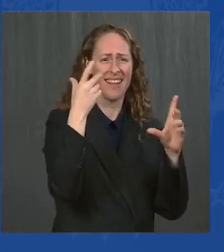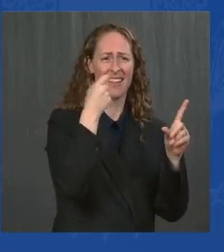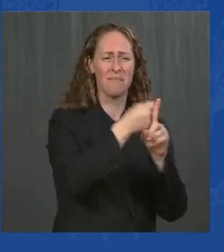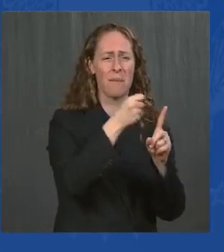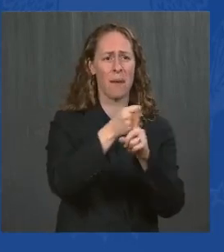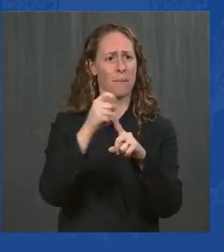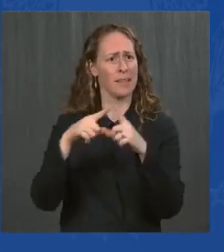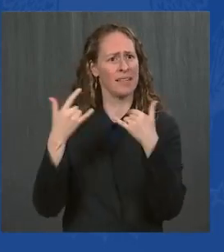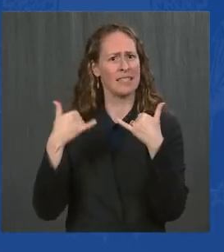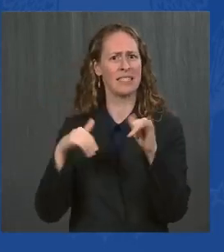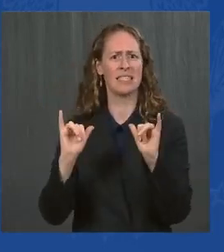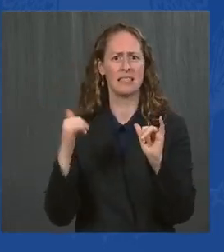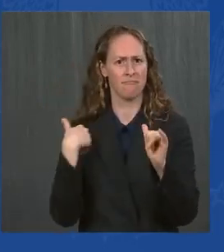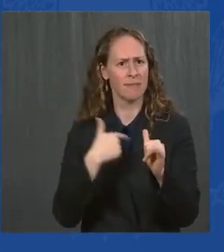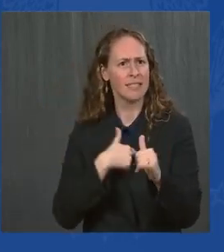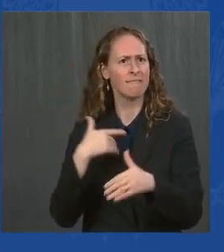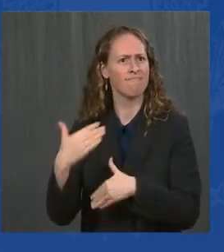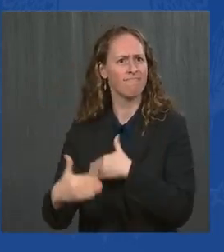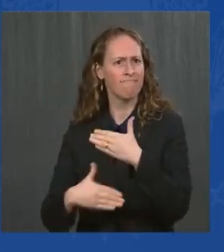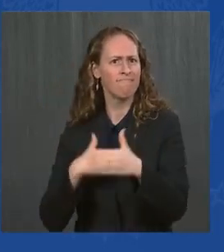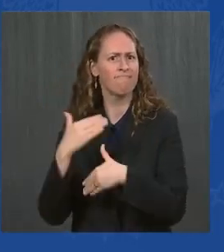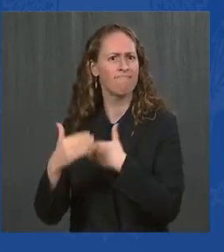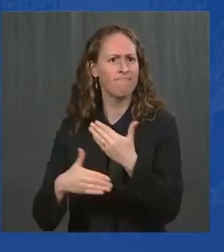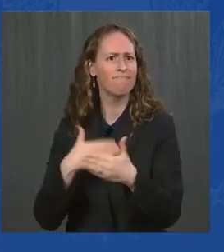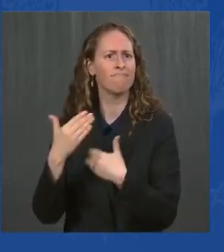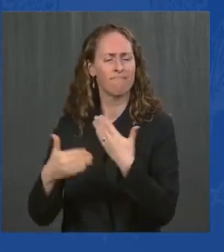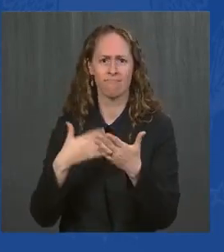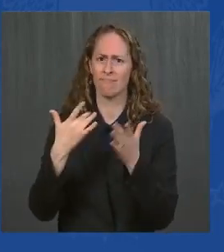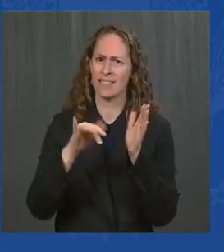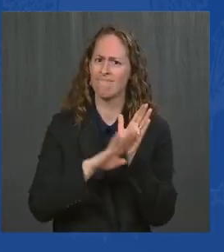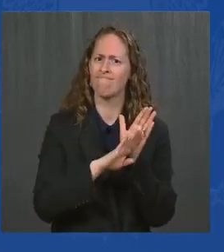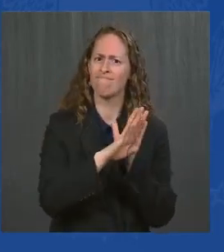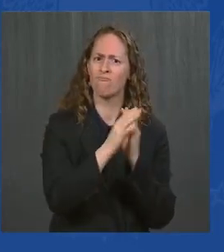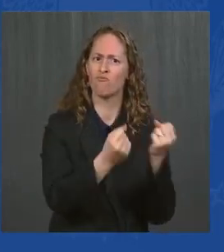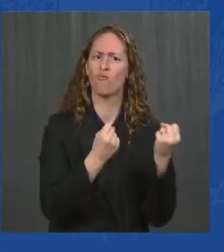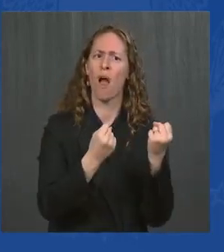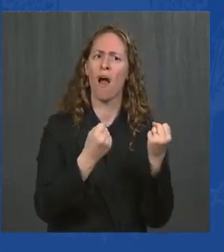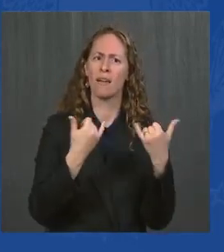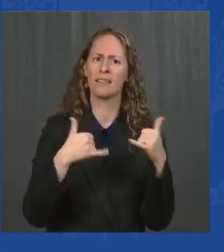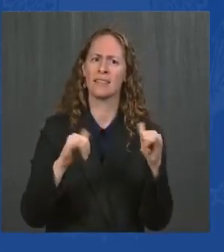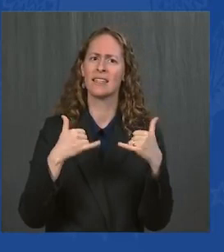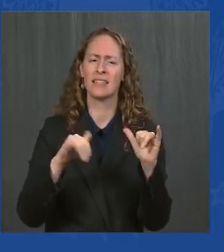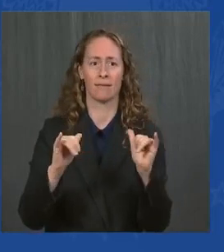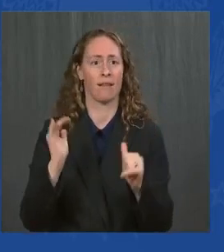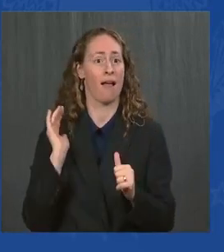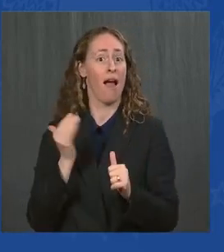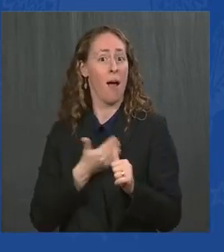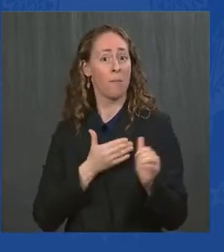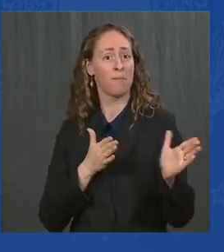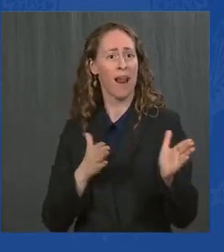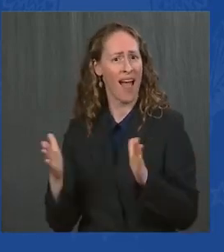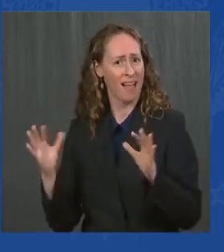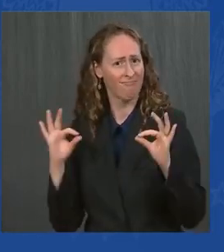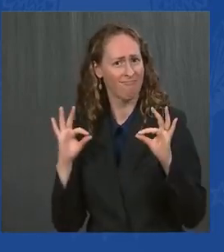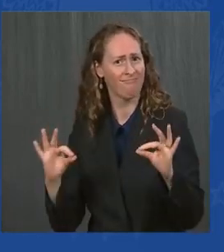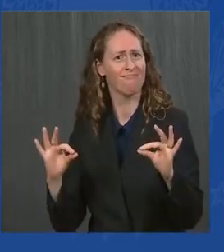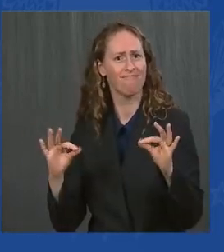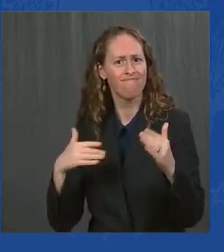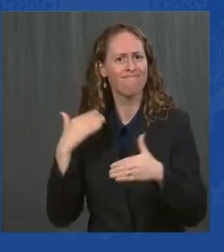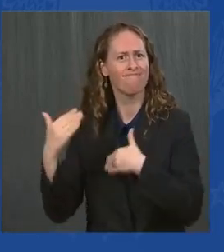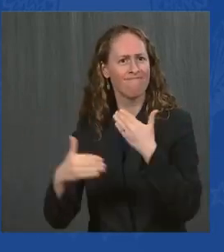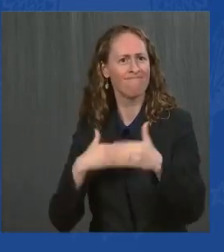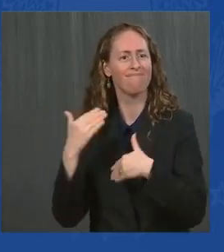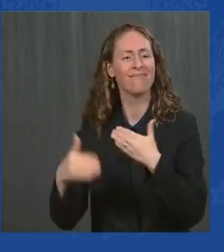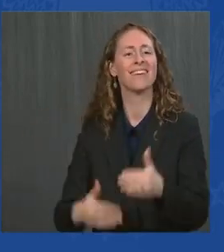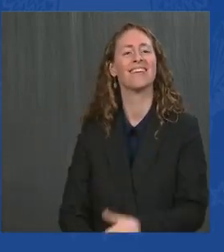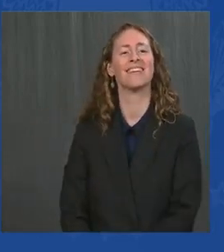that's durable and strong. The Biden plan is working. We're getting results. America is on the move